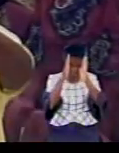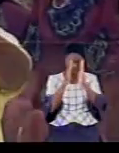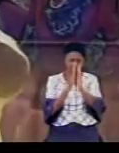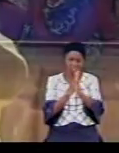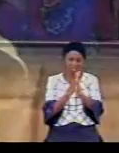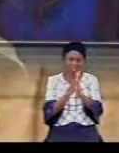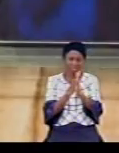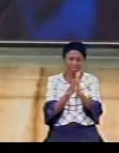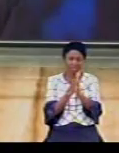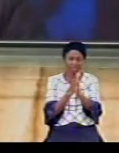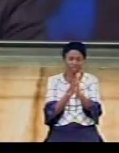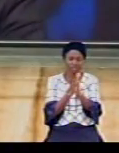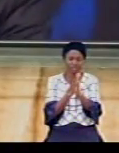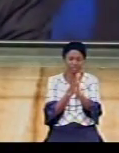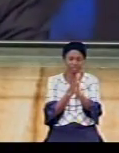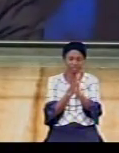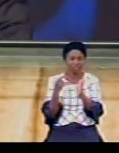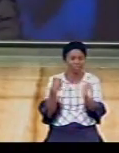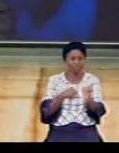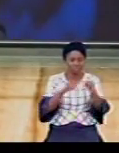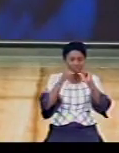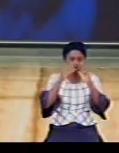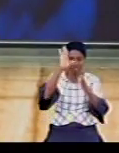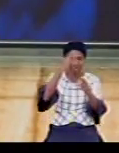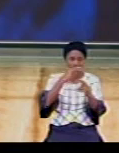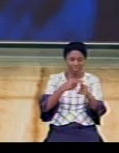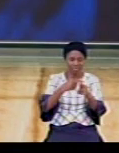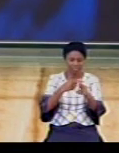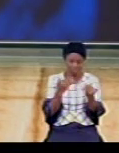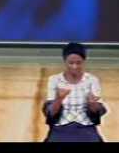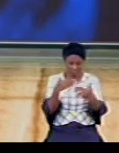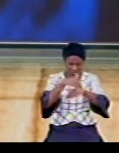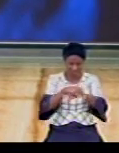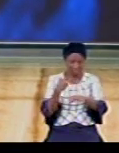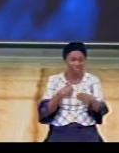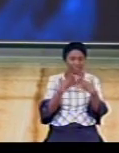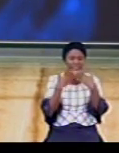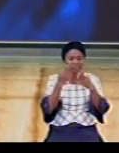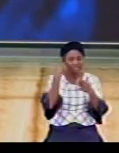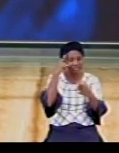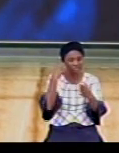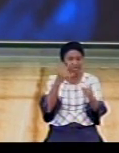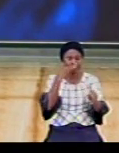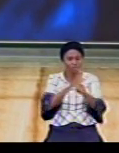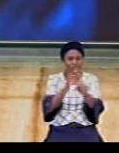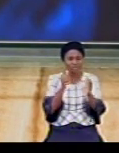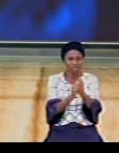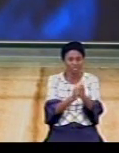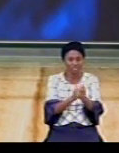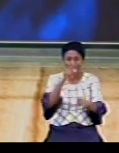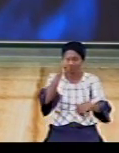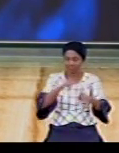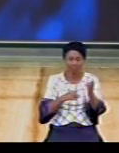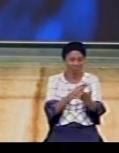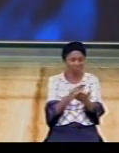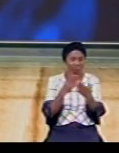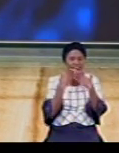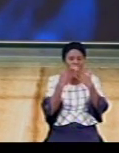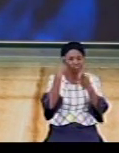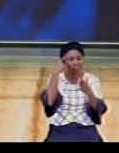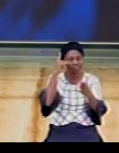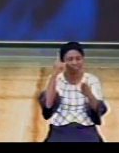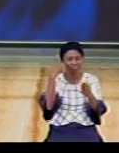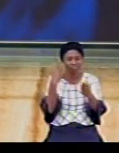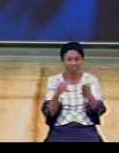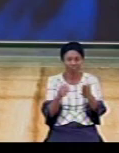name, we bless your name tonight. We thank you for the promises that cannot fail. We thank you for